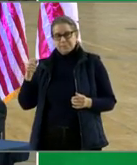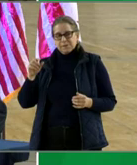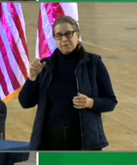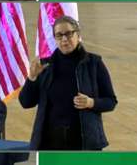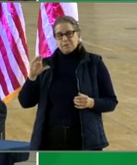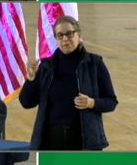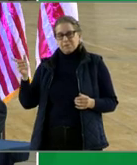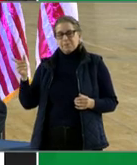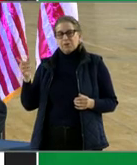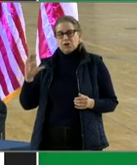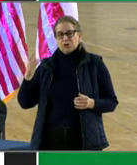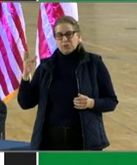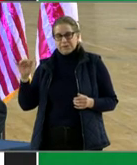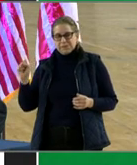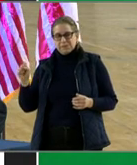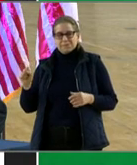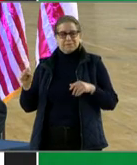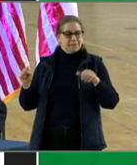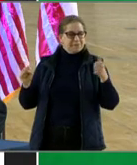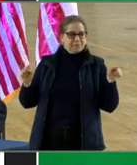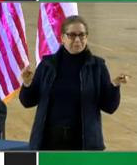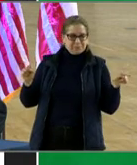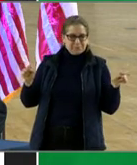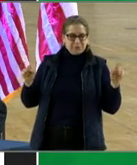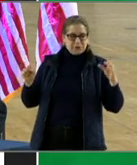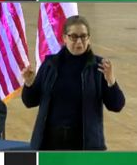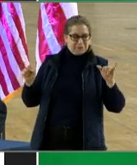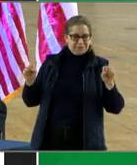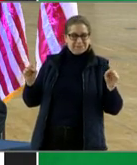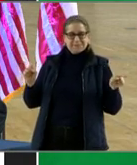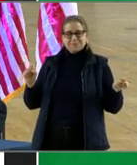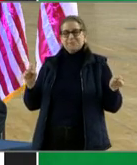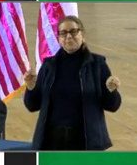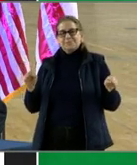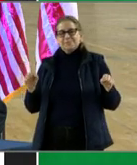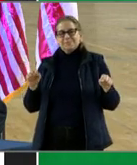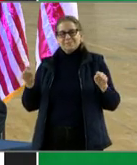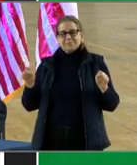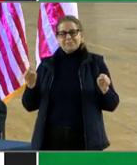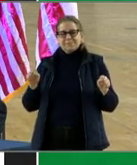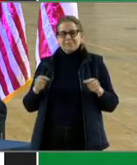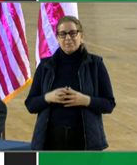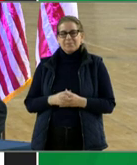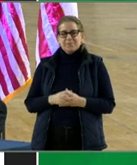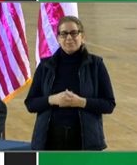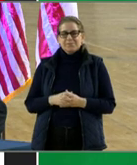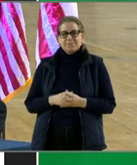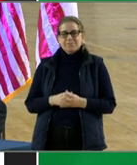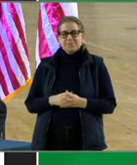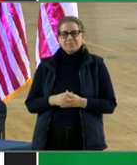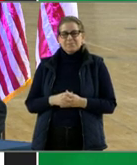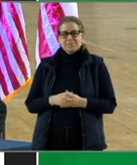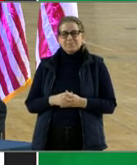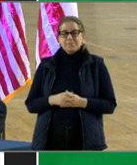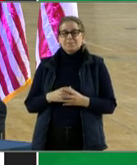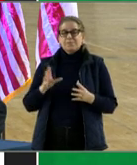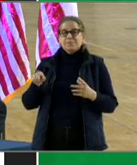using our planning assumptions is that when they have submitted their specific plans to us, they were